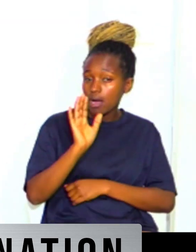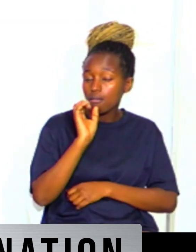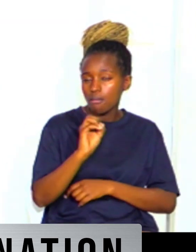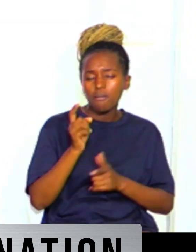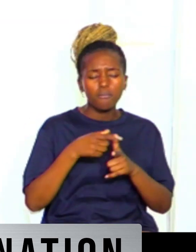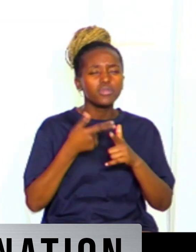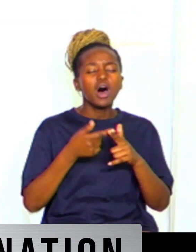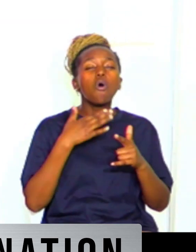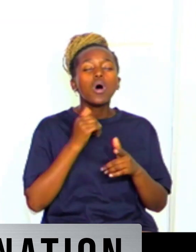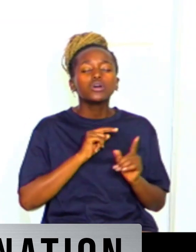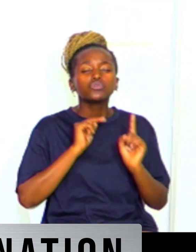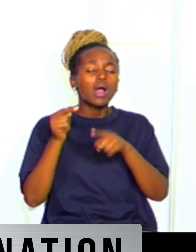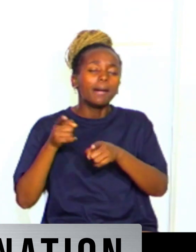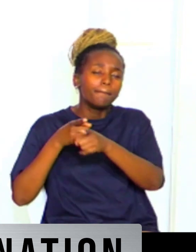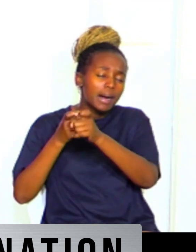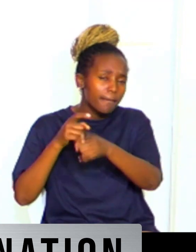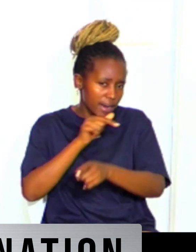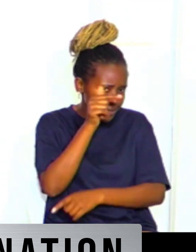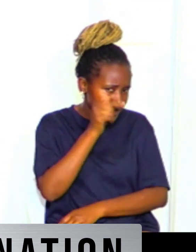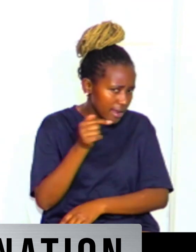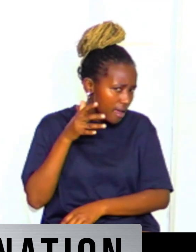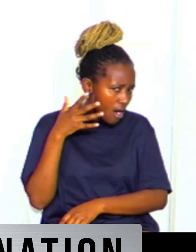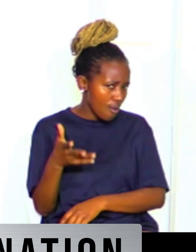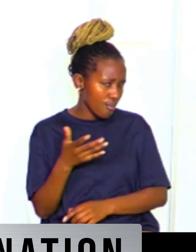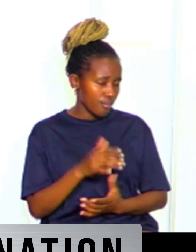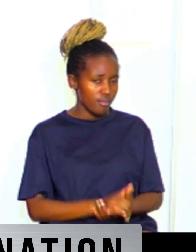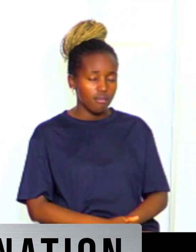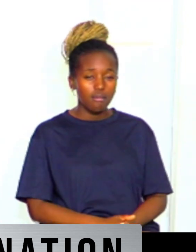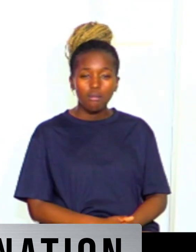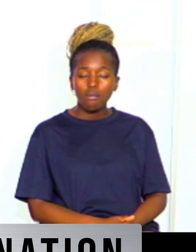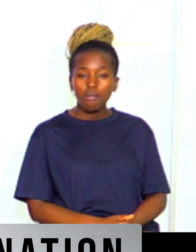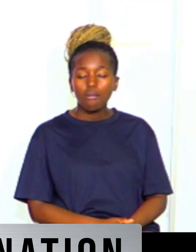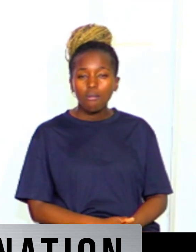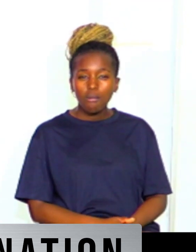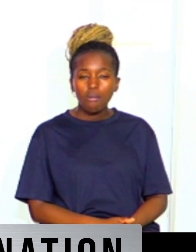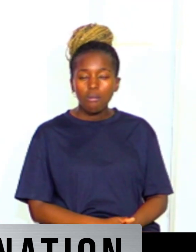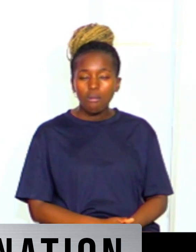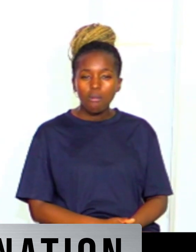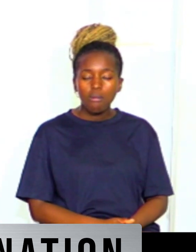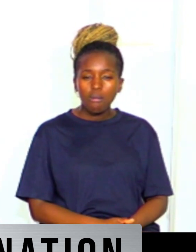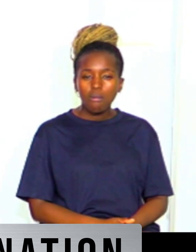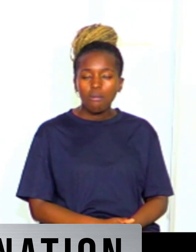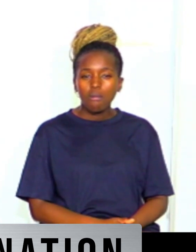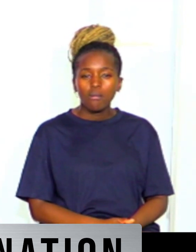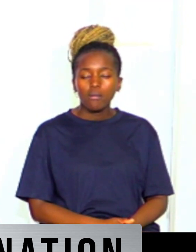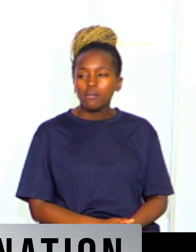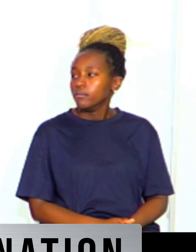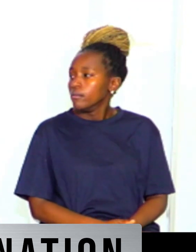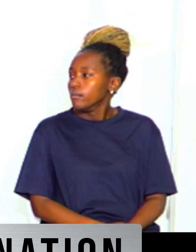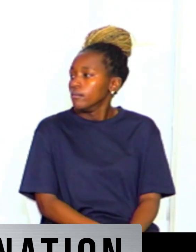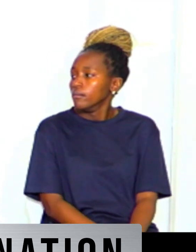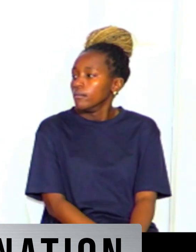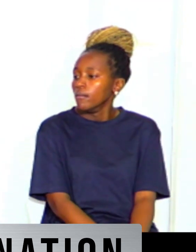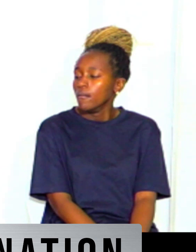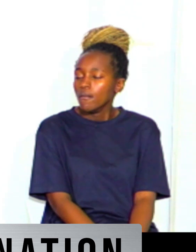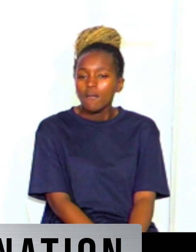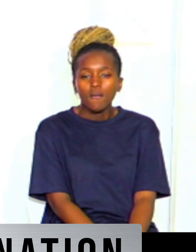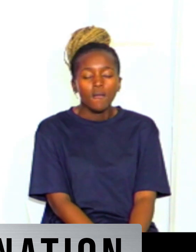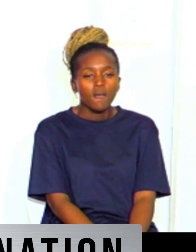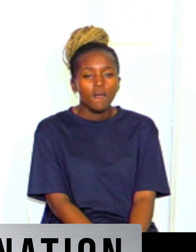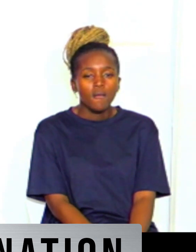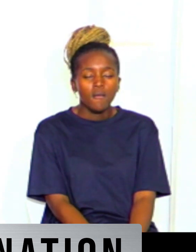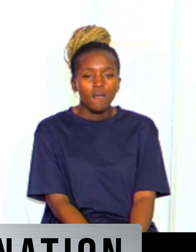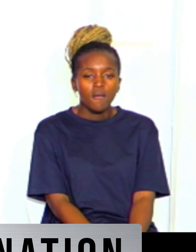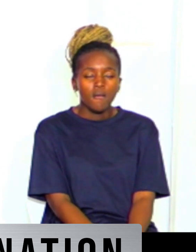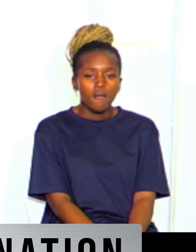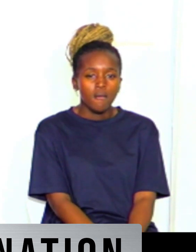saying. Yamewashinda ya hapa, ya kwao. Wanatuletea walisema nini?